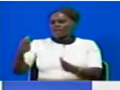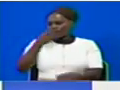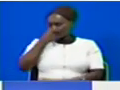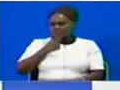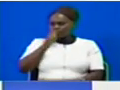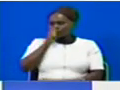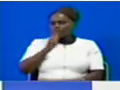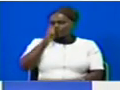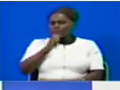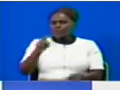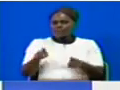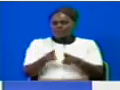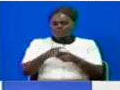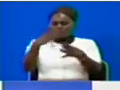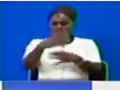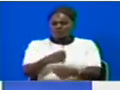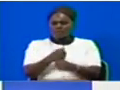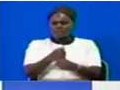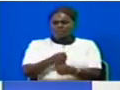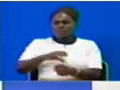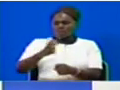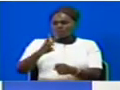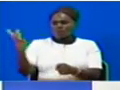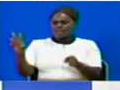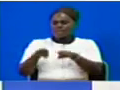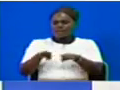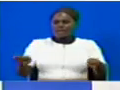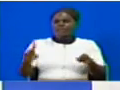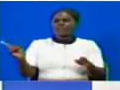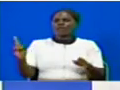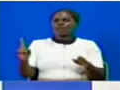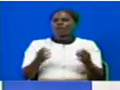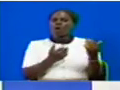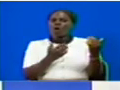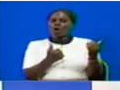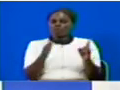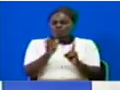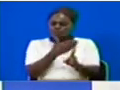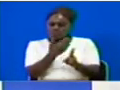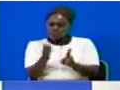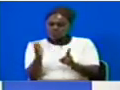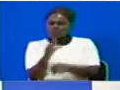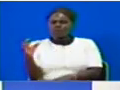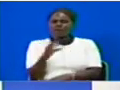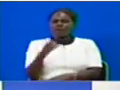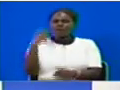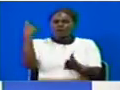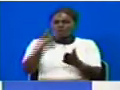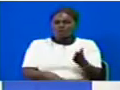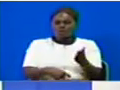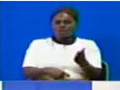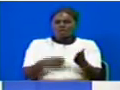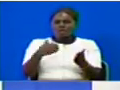The store, domiciled in Nairobi's upmarket Westlands in Nairobi, is hoping to lure customers with competitive cost-saving